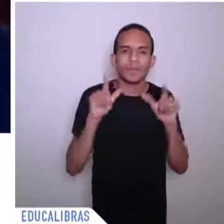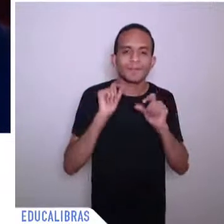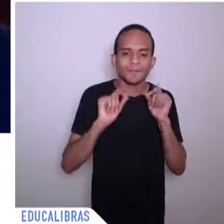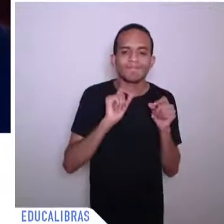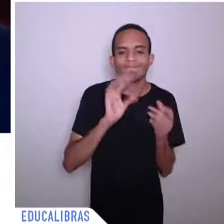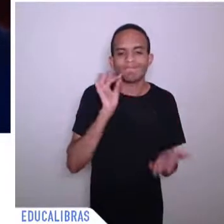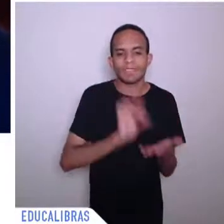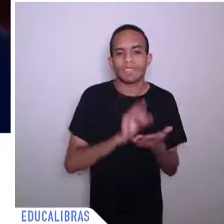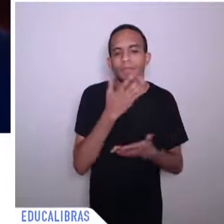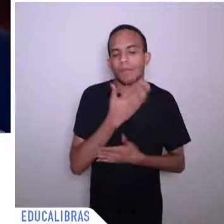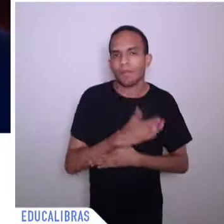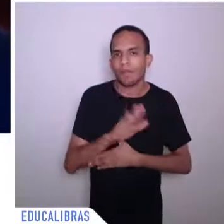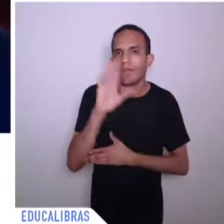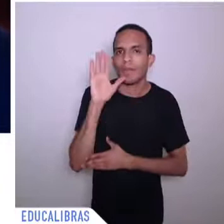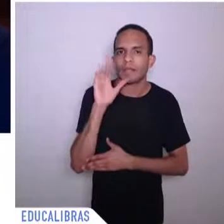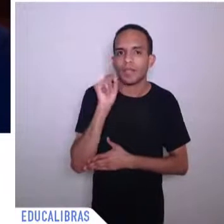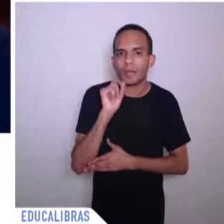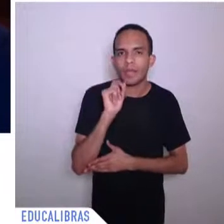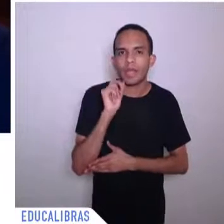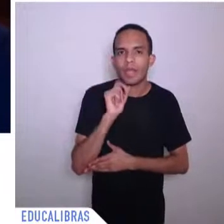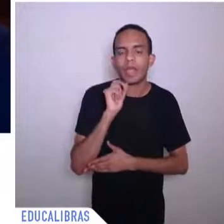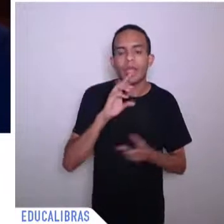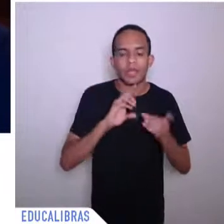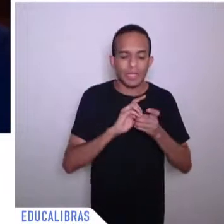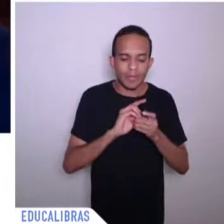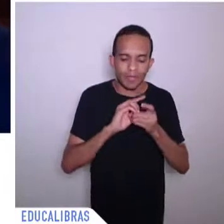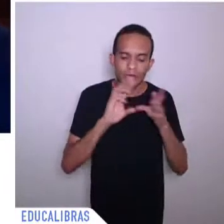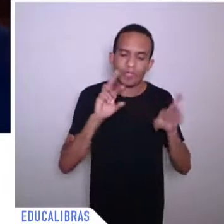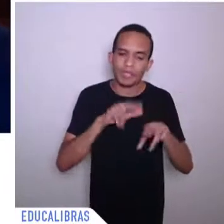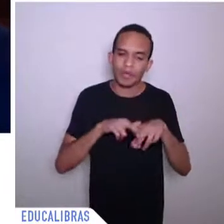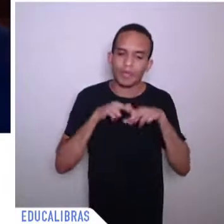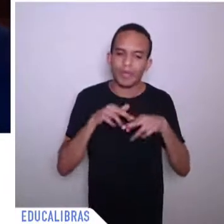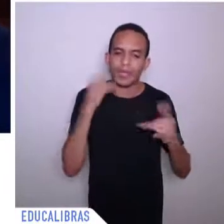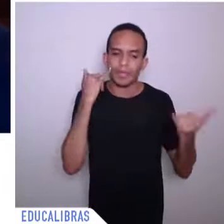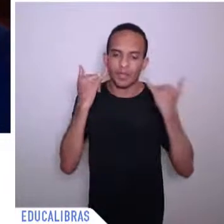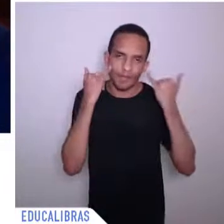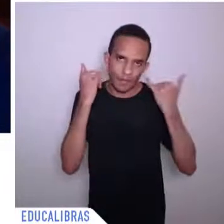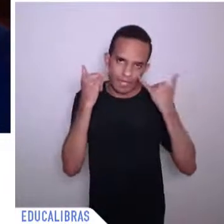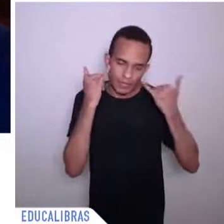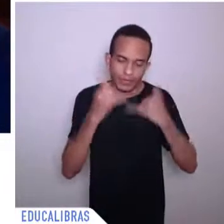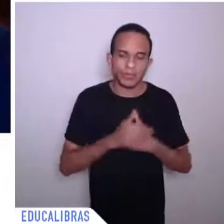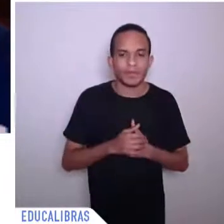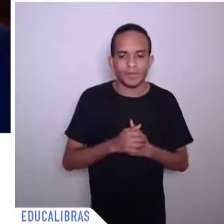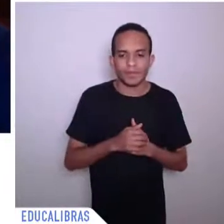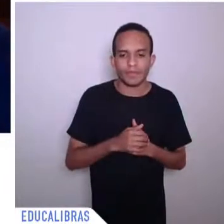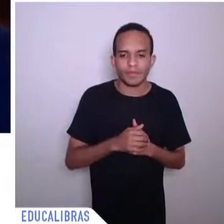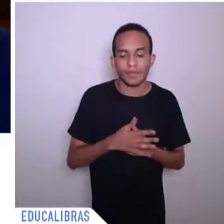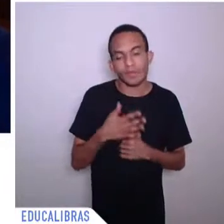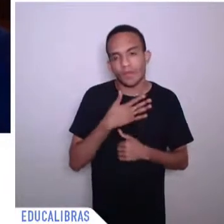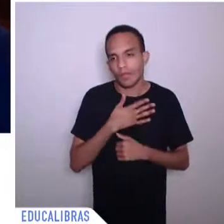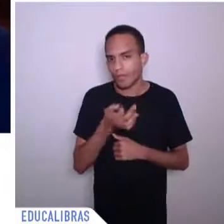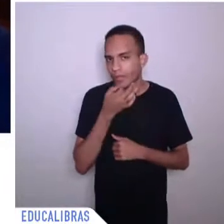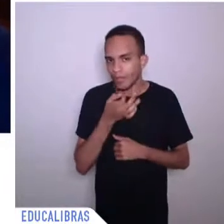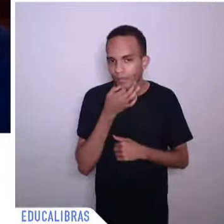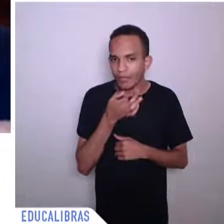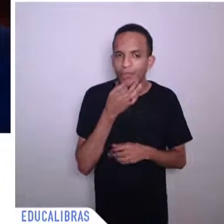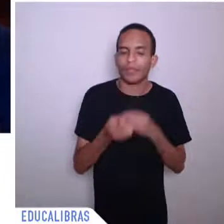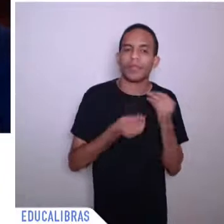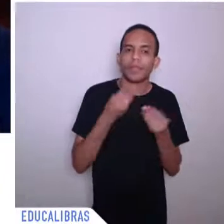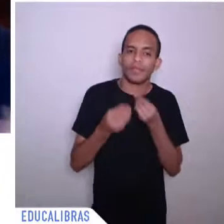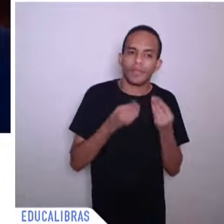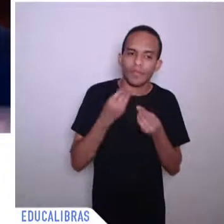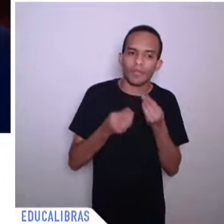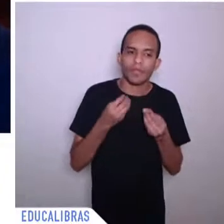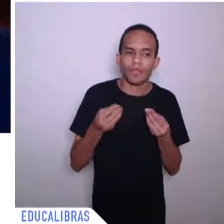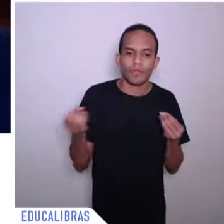and social media, there was this promise of democracy with information. And